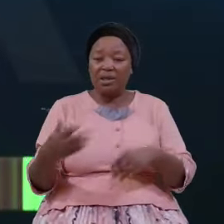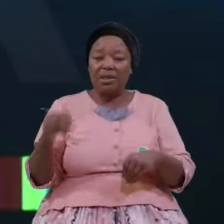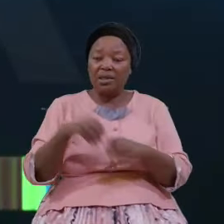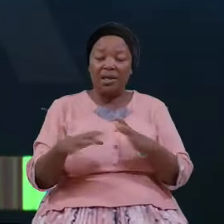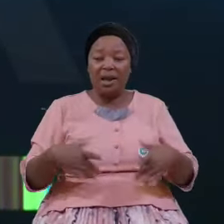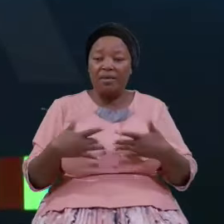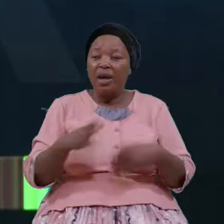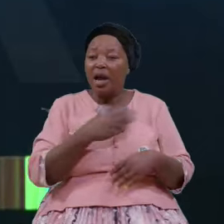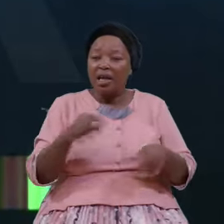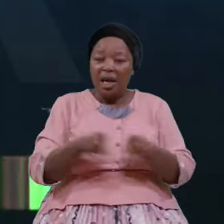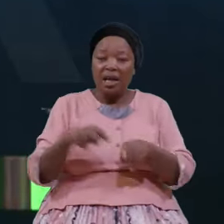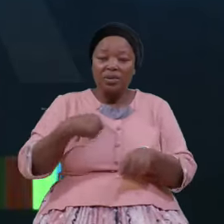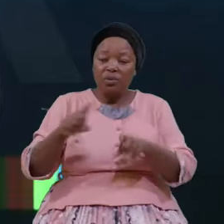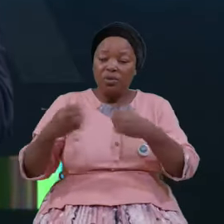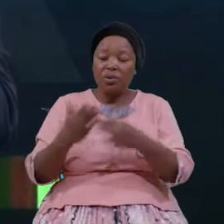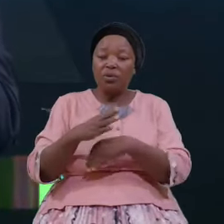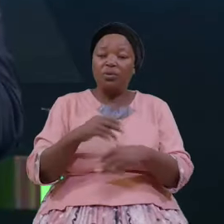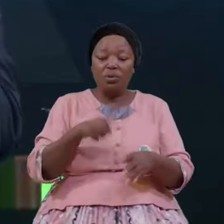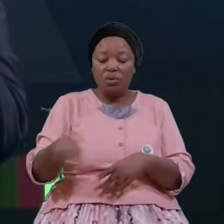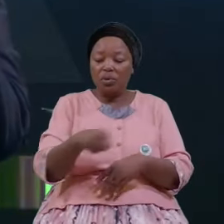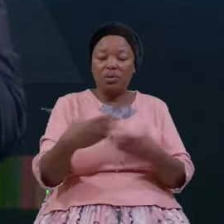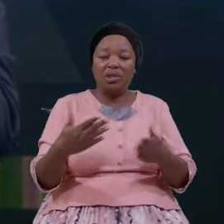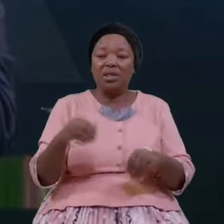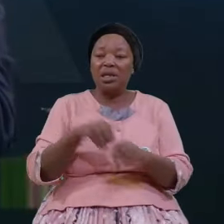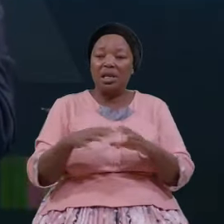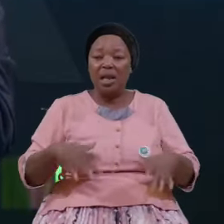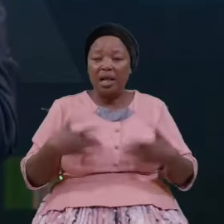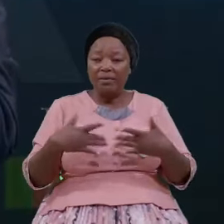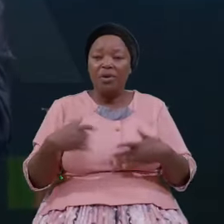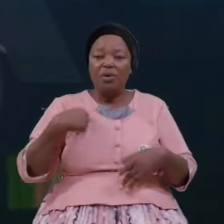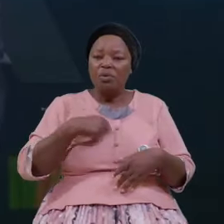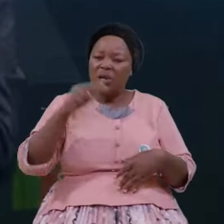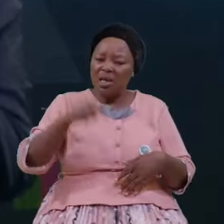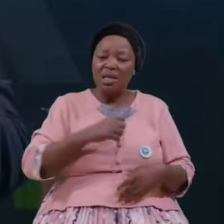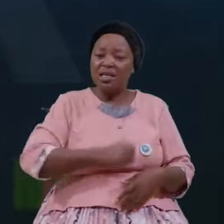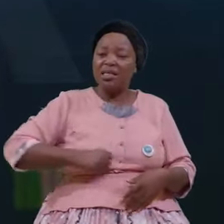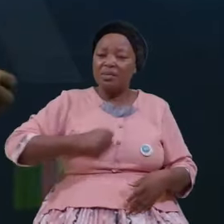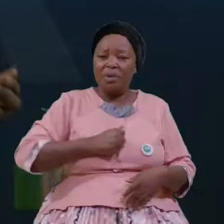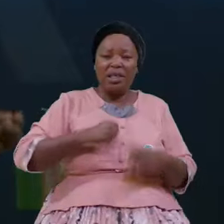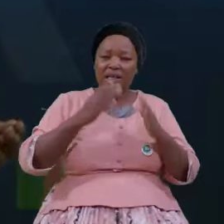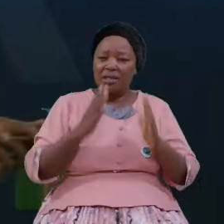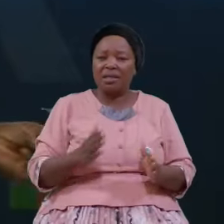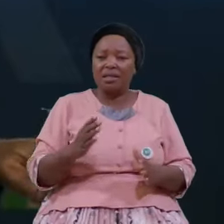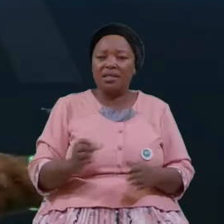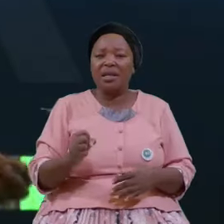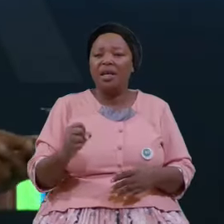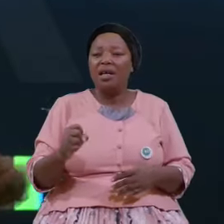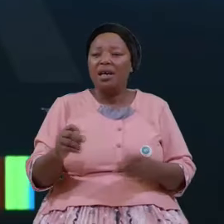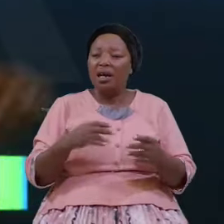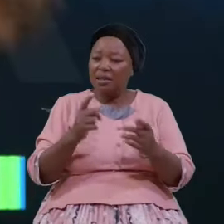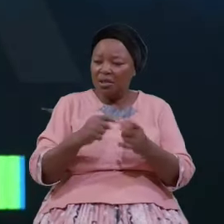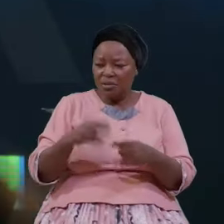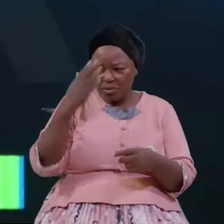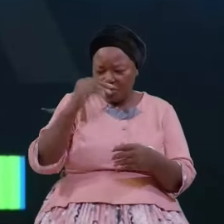through those things in life, we need sympathizers. You know, even when something little happens,